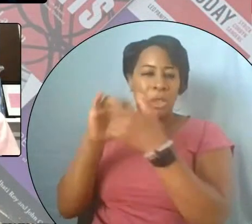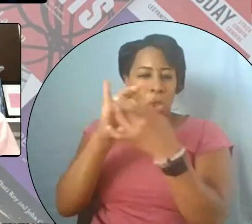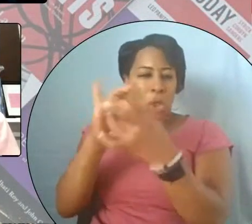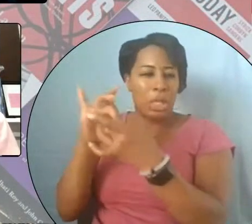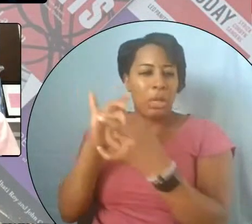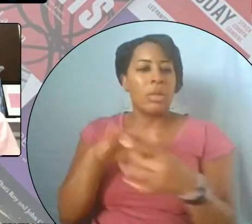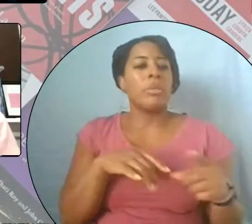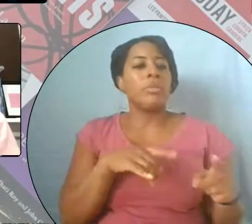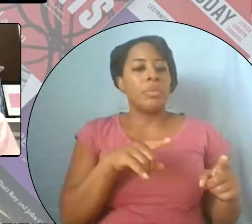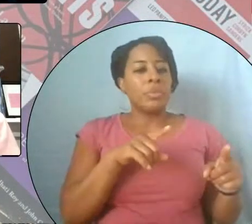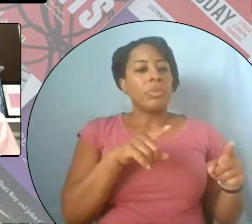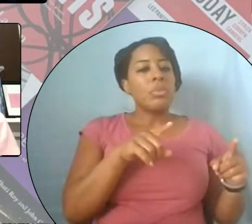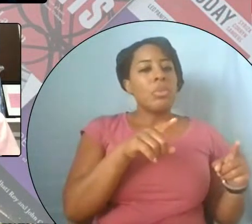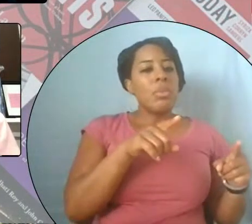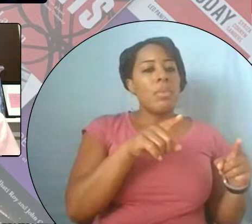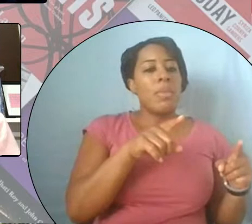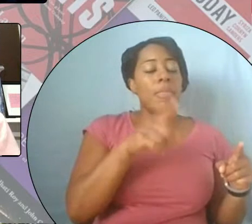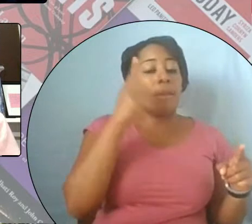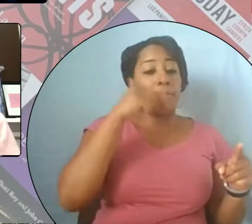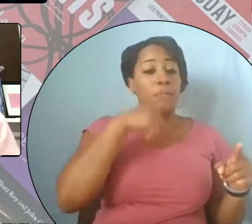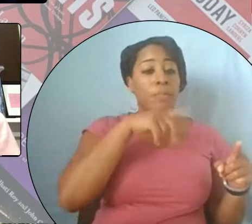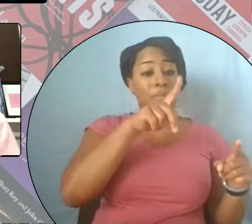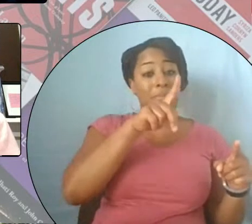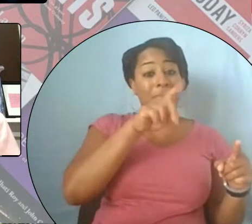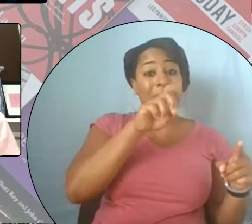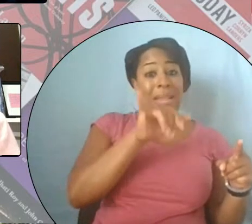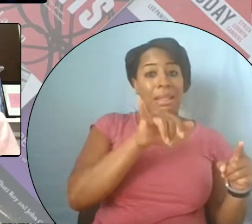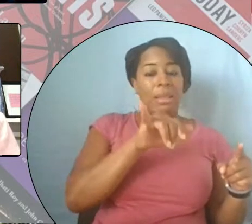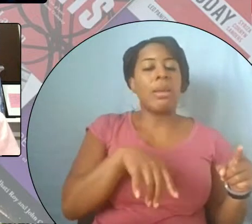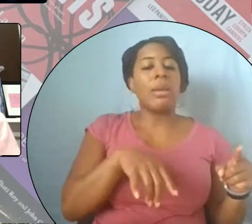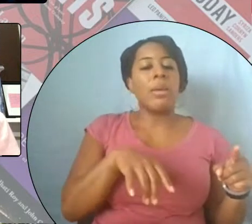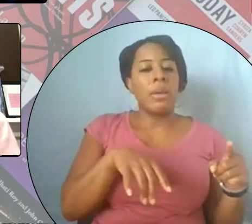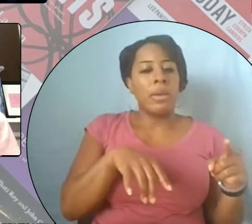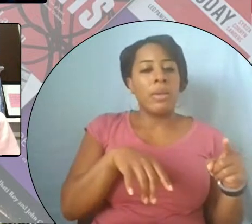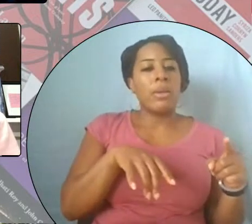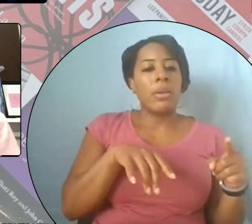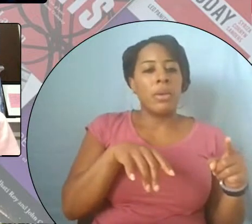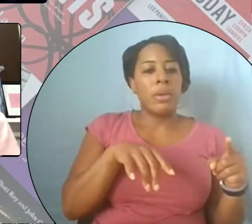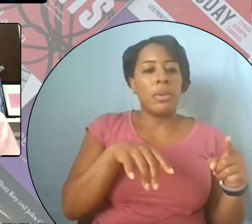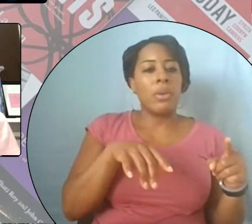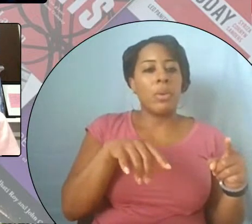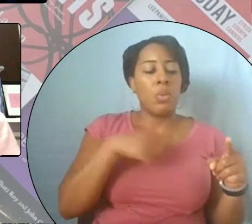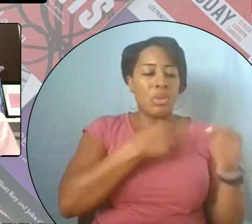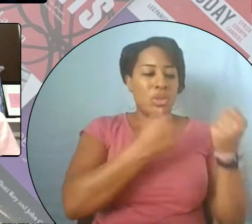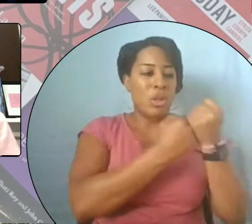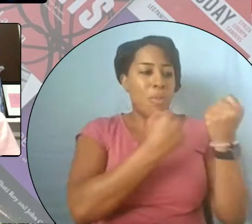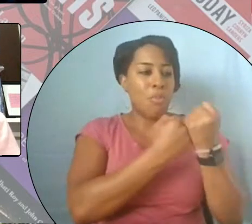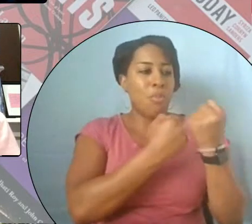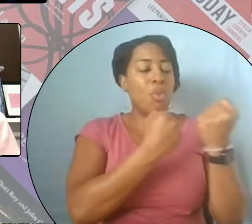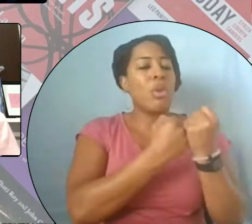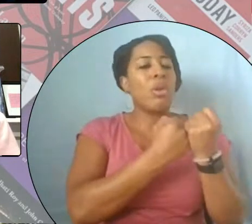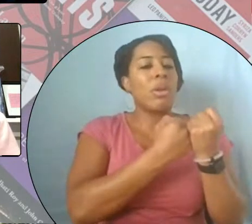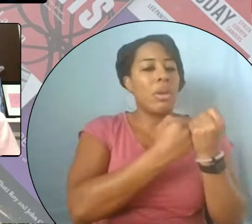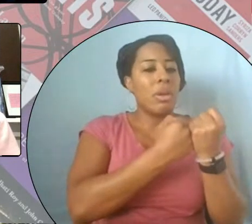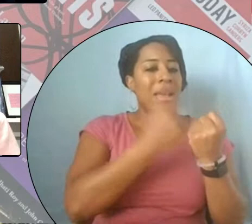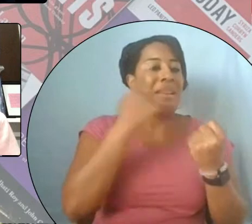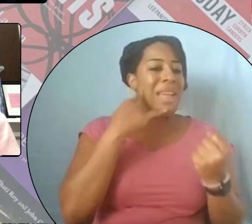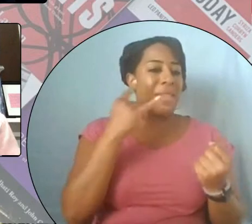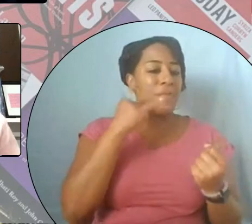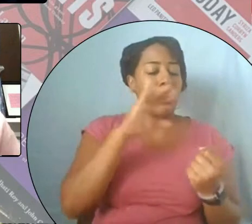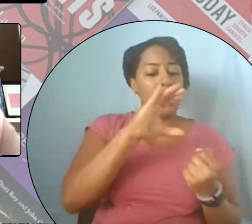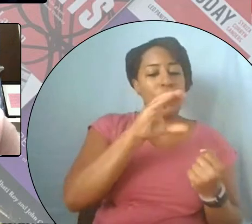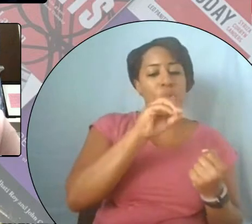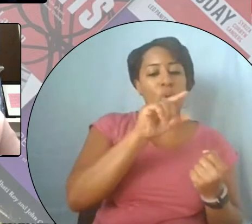Bars is yet another movement where we are supporting for California Coalition of Women Prisoners, because